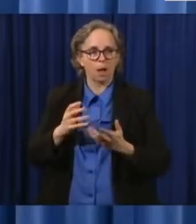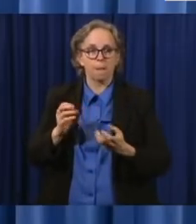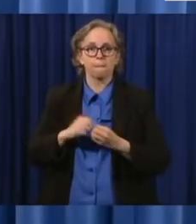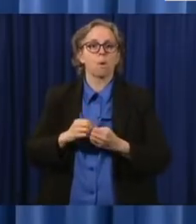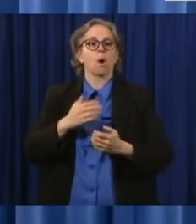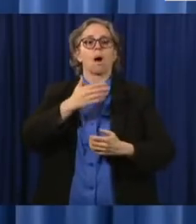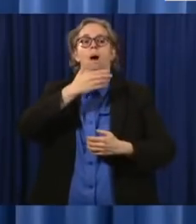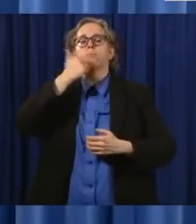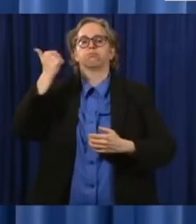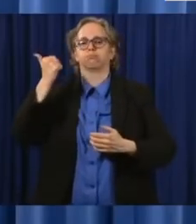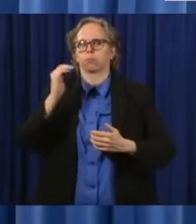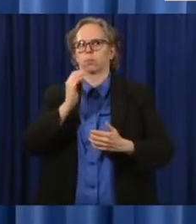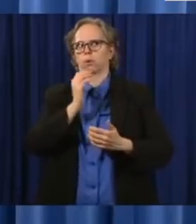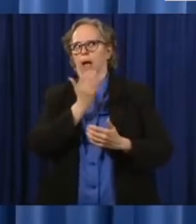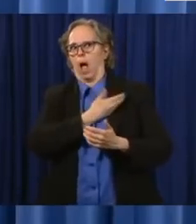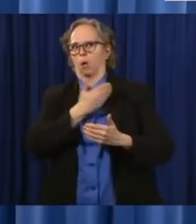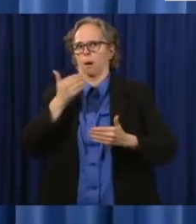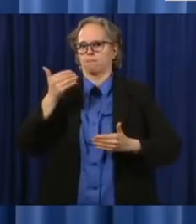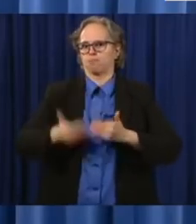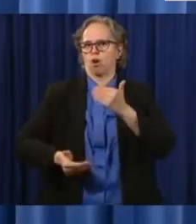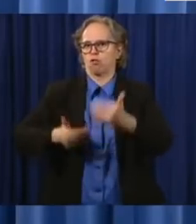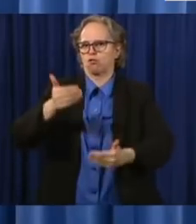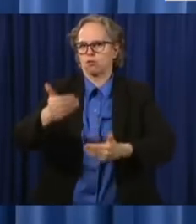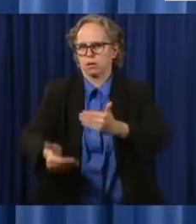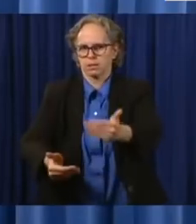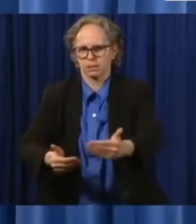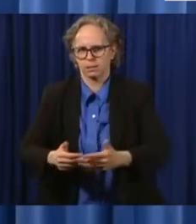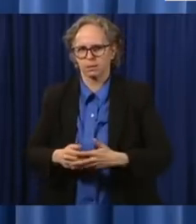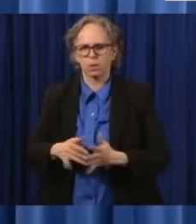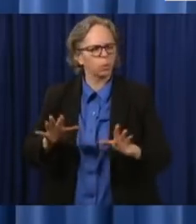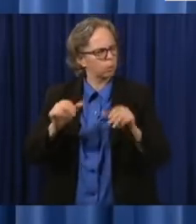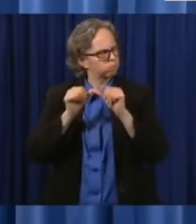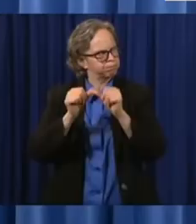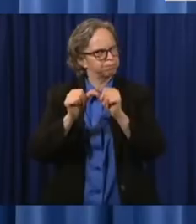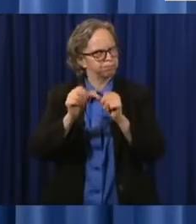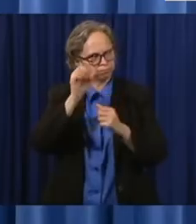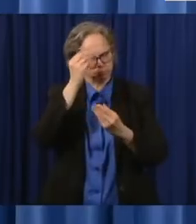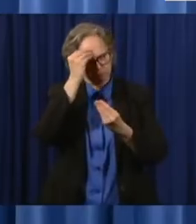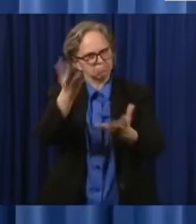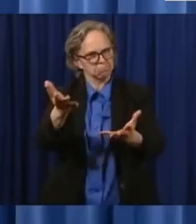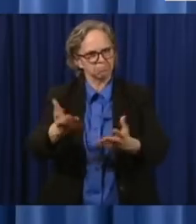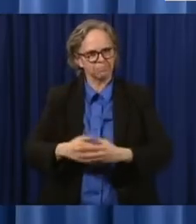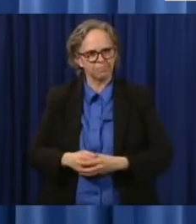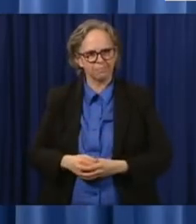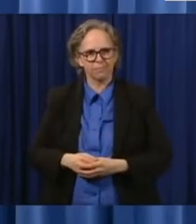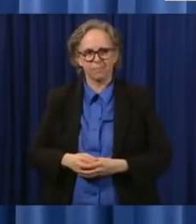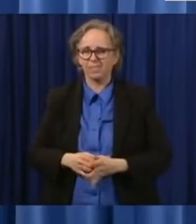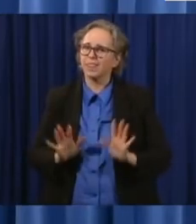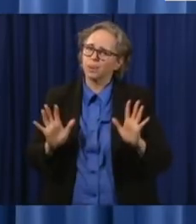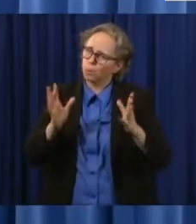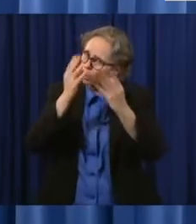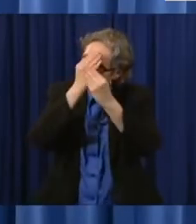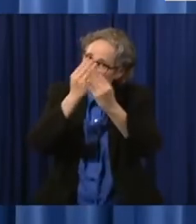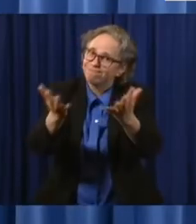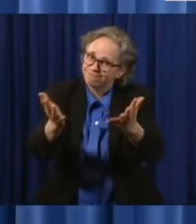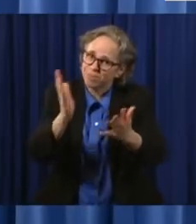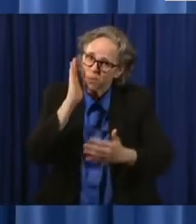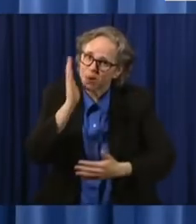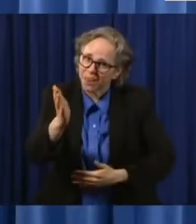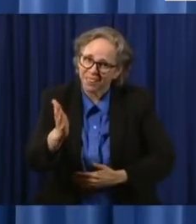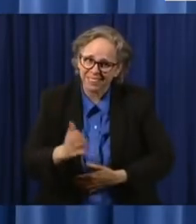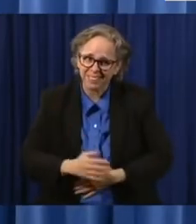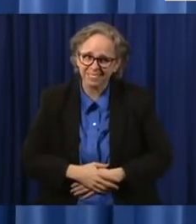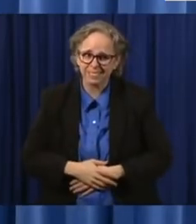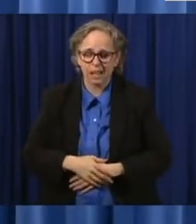area, and we're going to continue to do that. So we'll keep you informed as these things move forward,